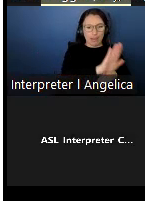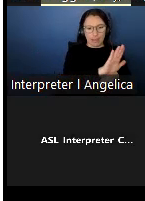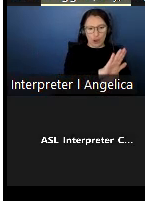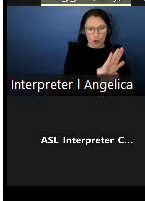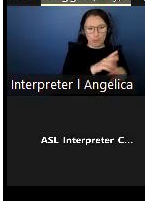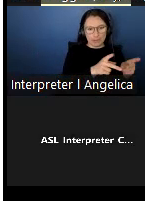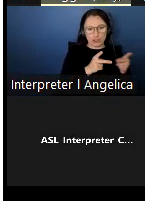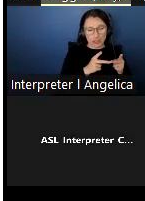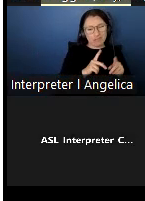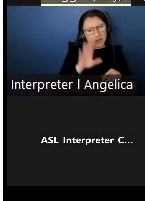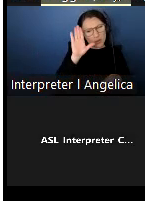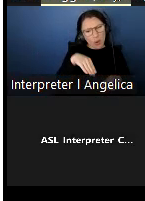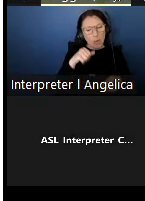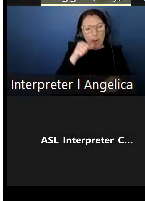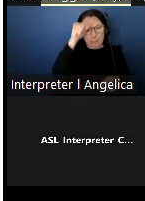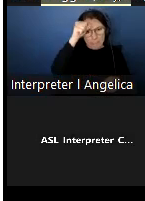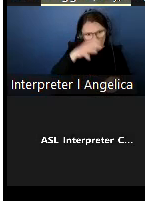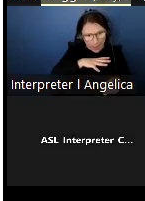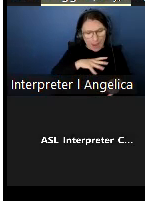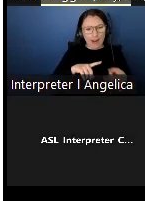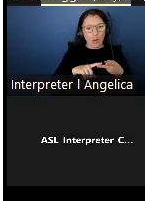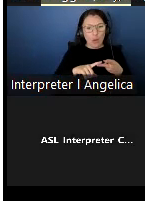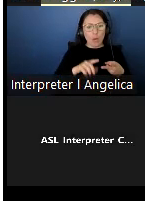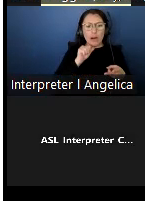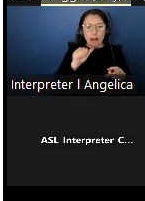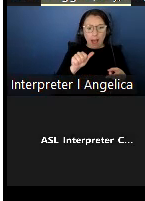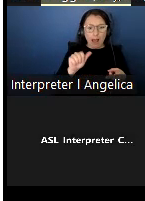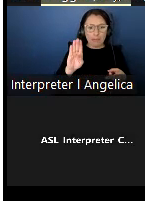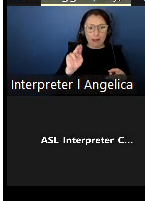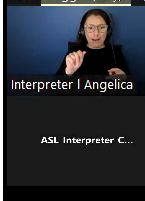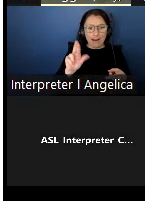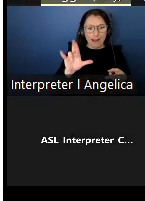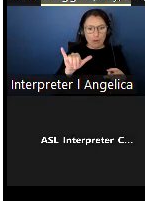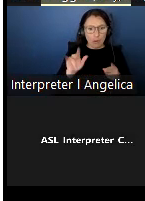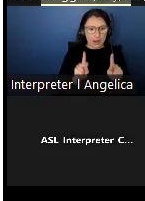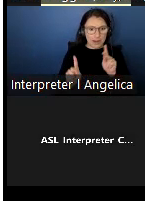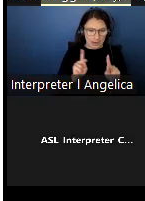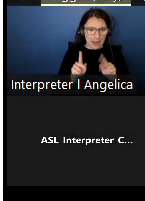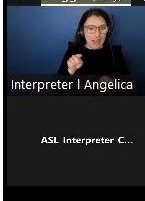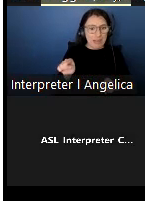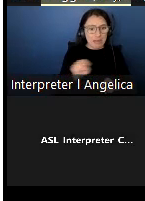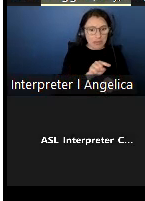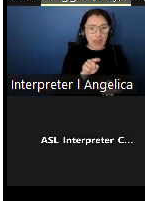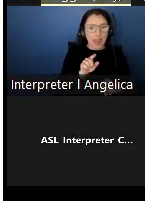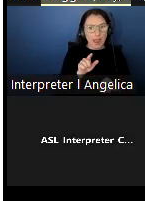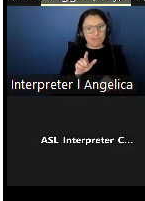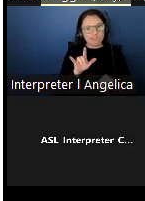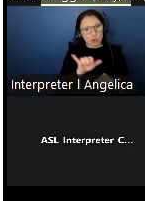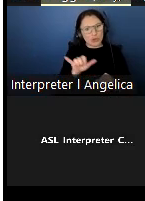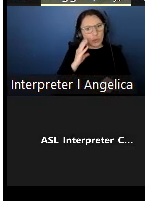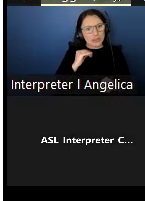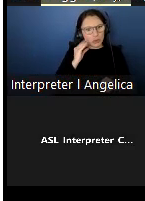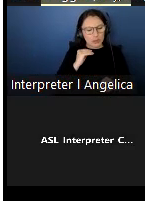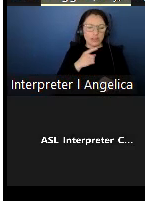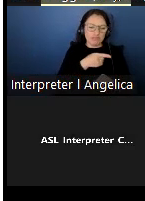are also harassed and sexually assaulted at work or even outside of work. And so we can deduct that they may also leave for lower level